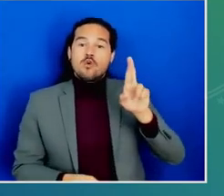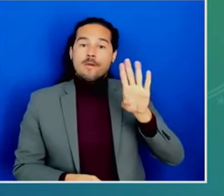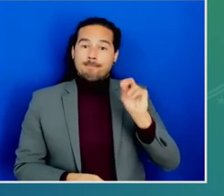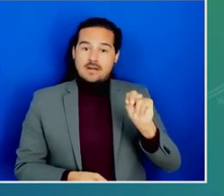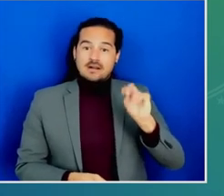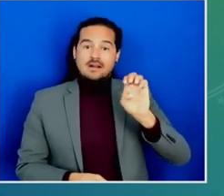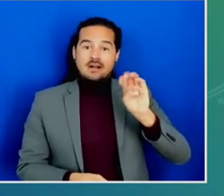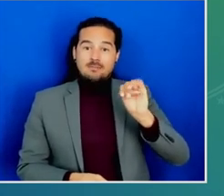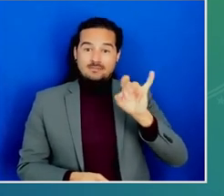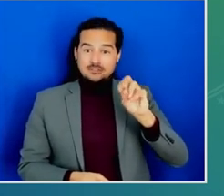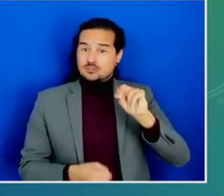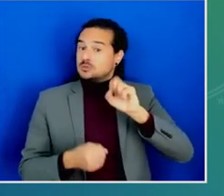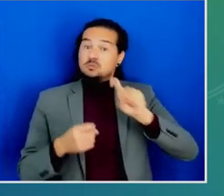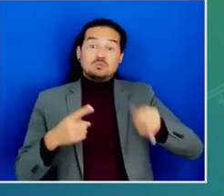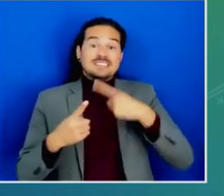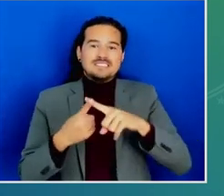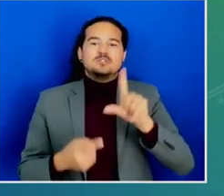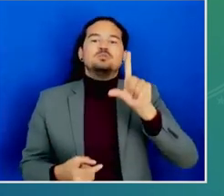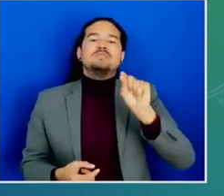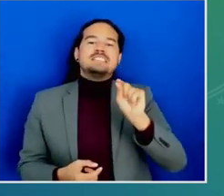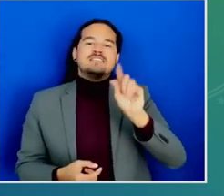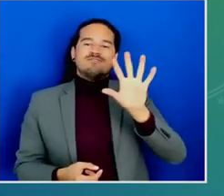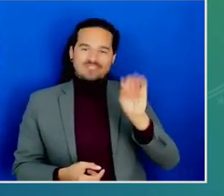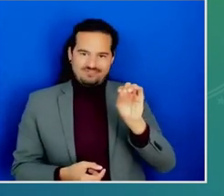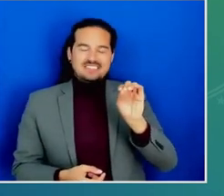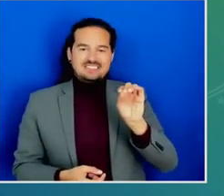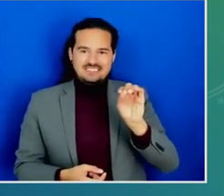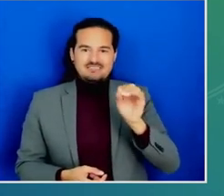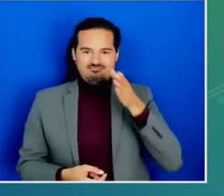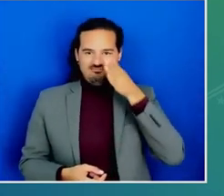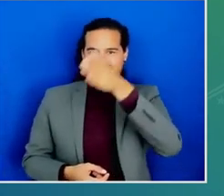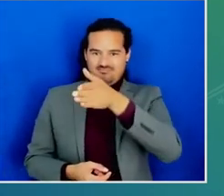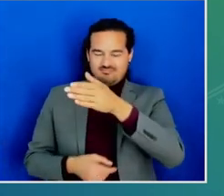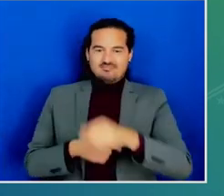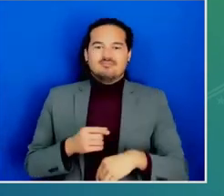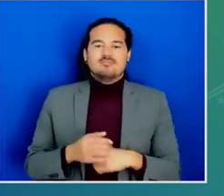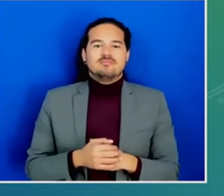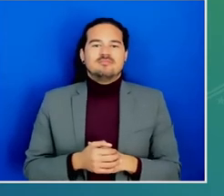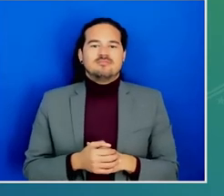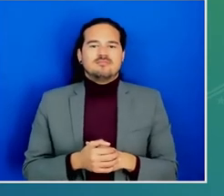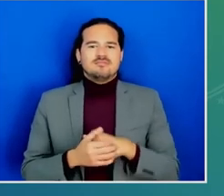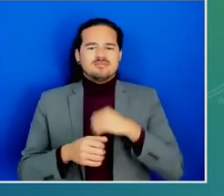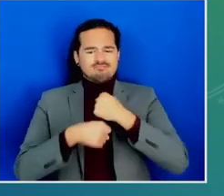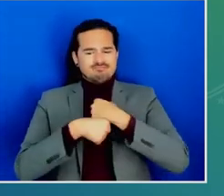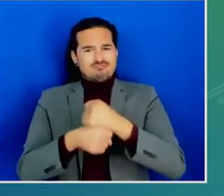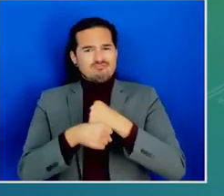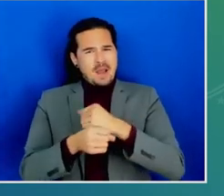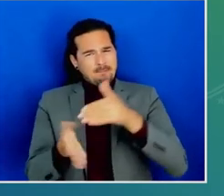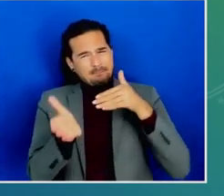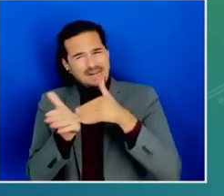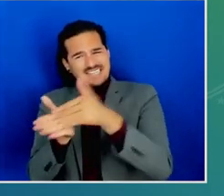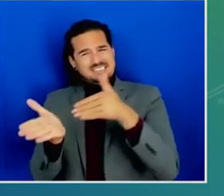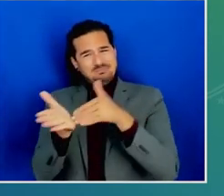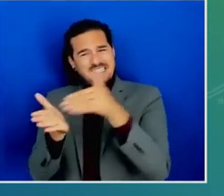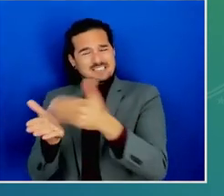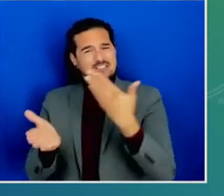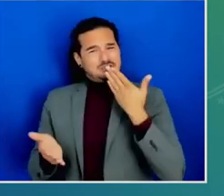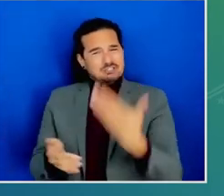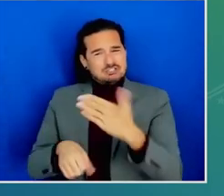to invest in a clean energy future and create millions of good-paying union jobs along the